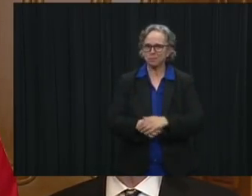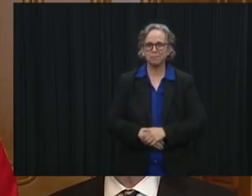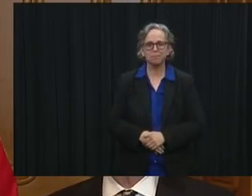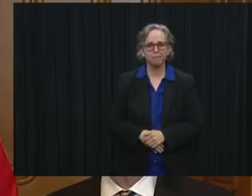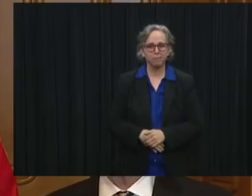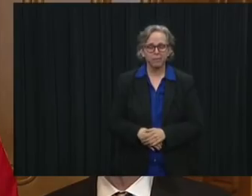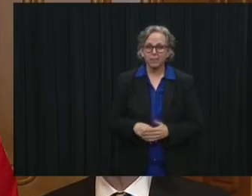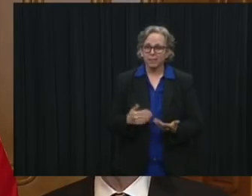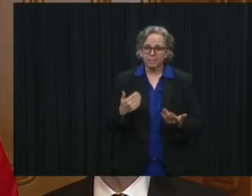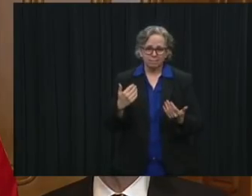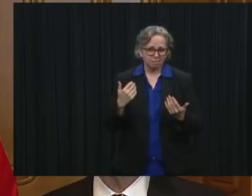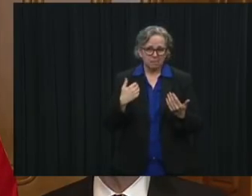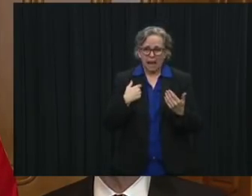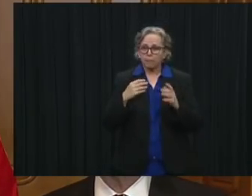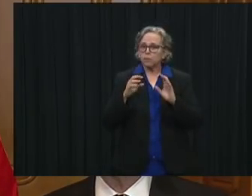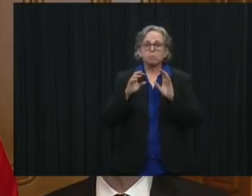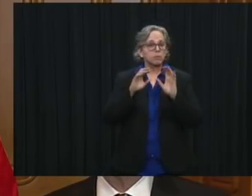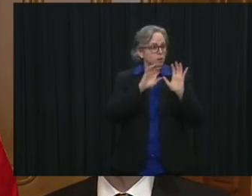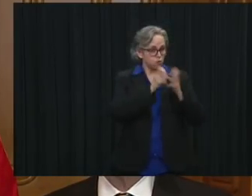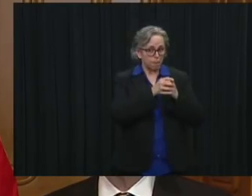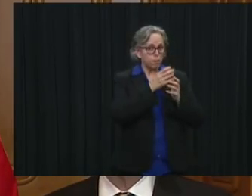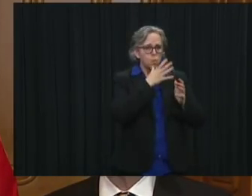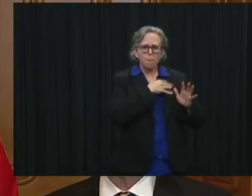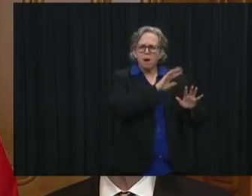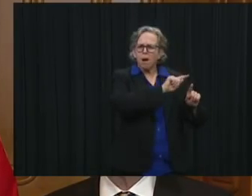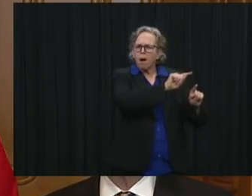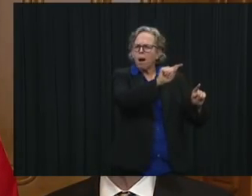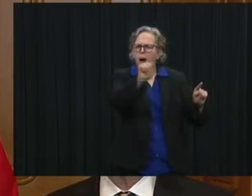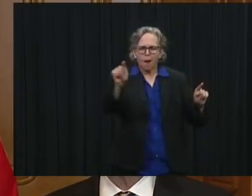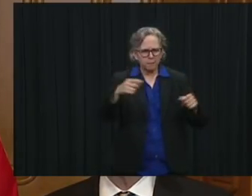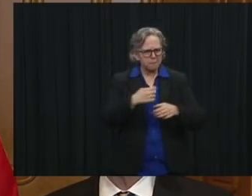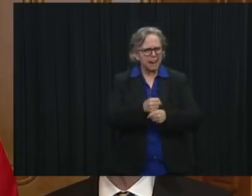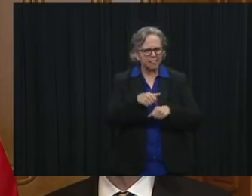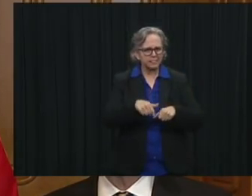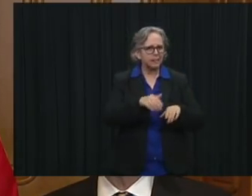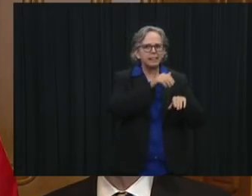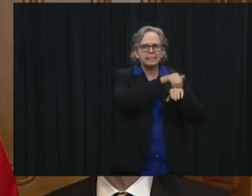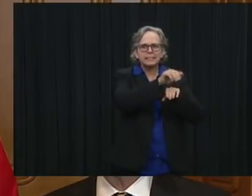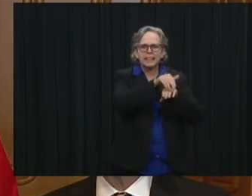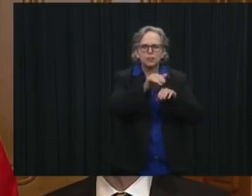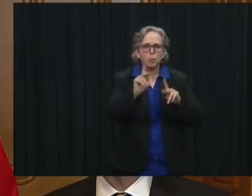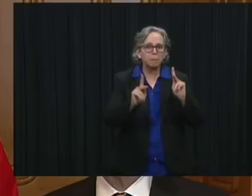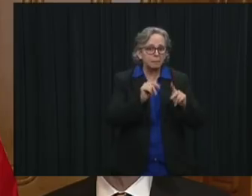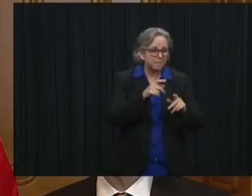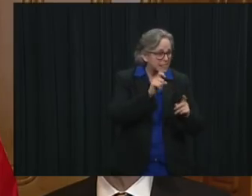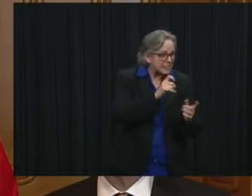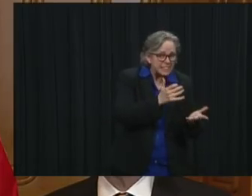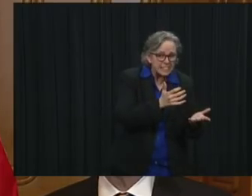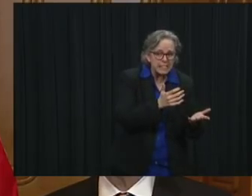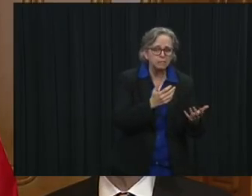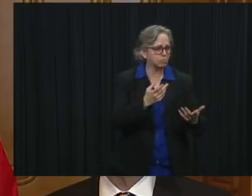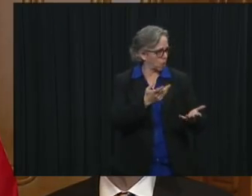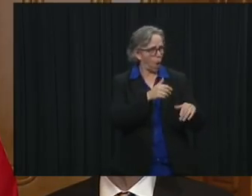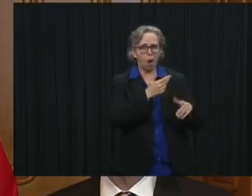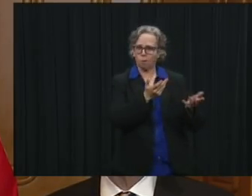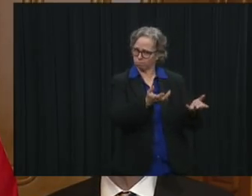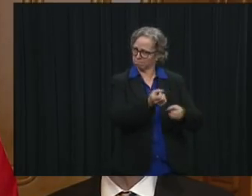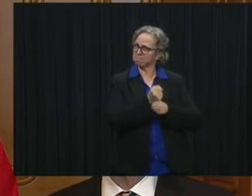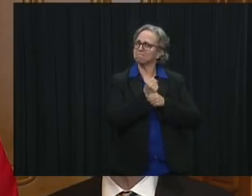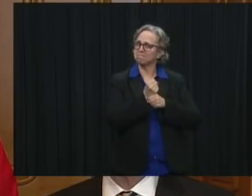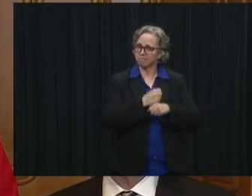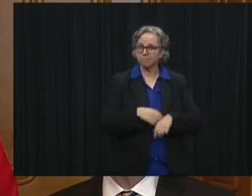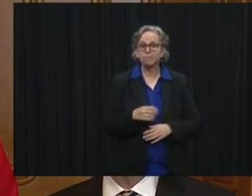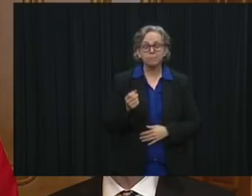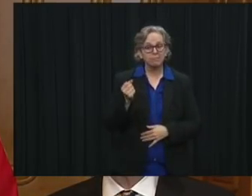the state, really, that are making these and sending them out to people where they're needed. So they can also help you, I think, if